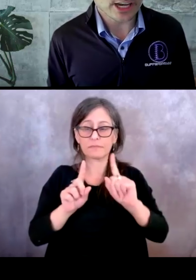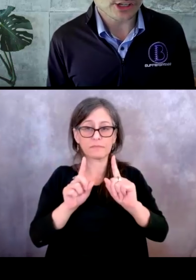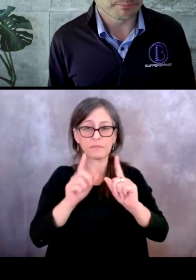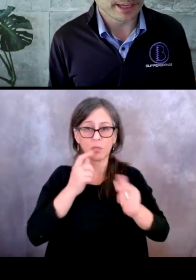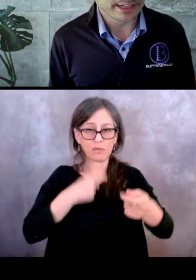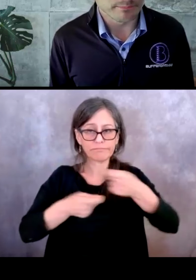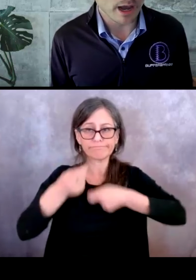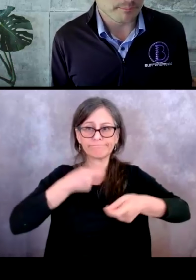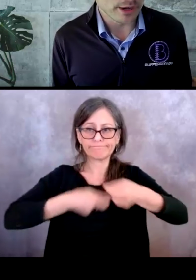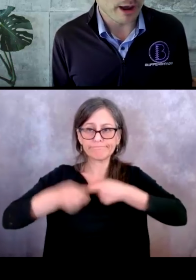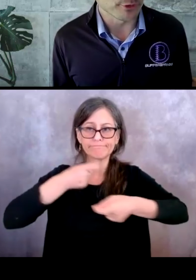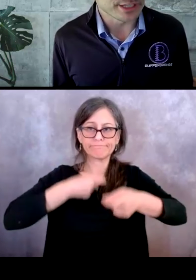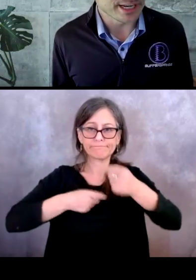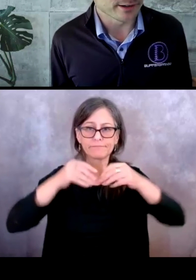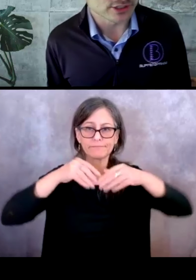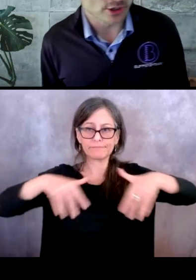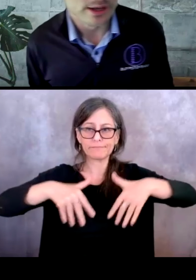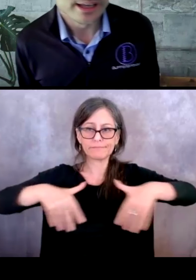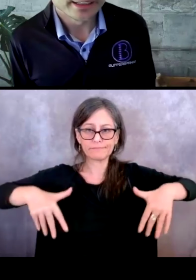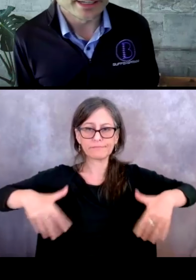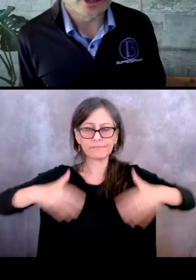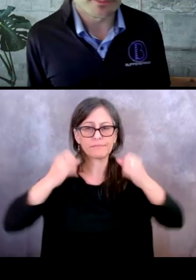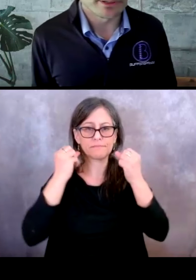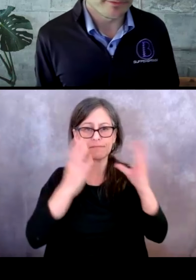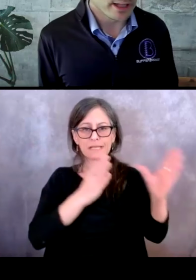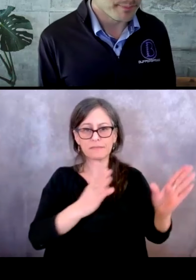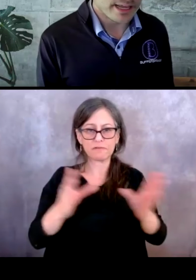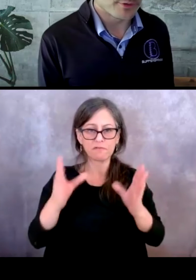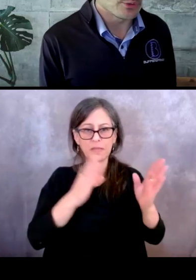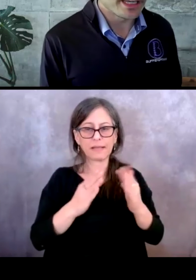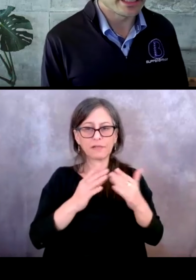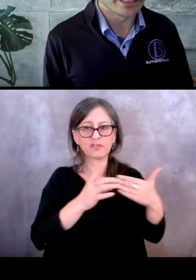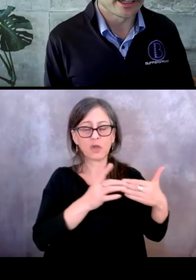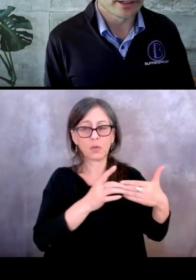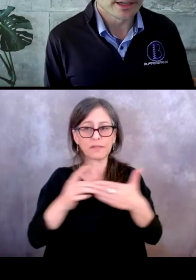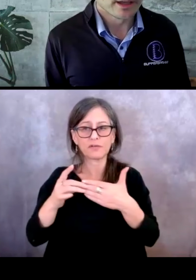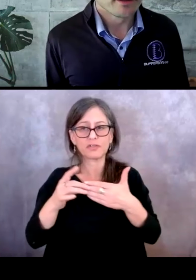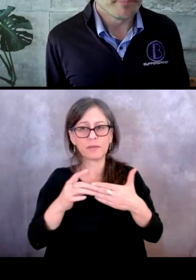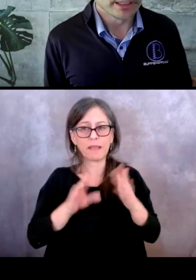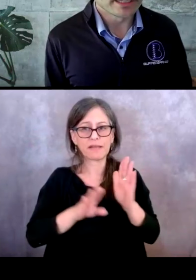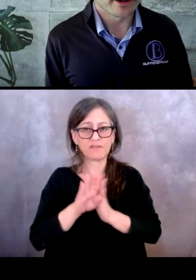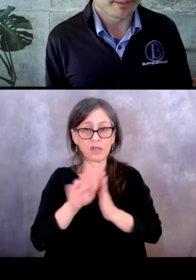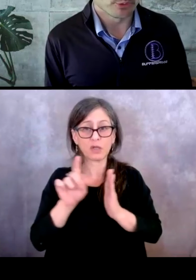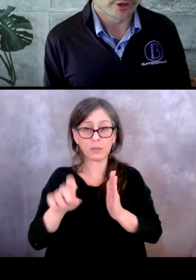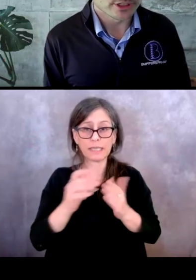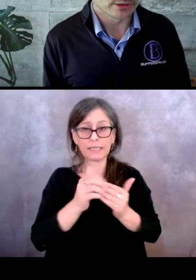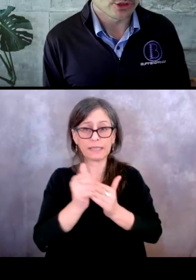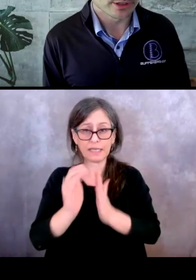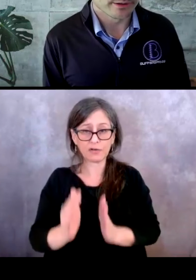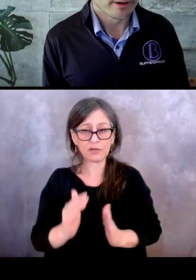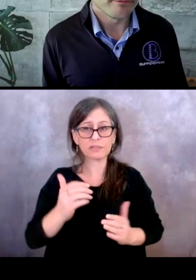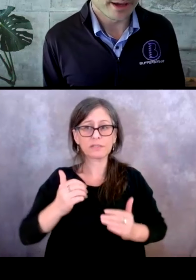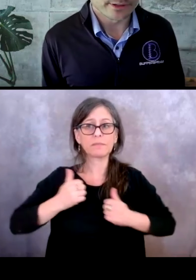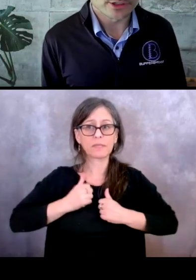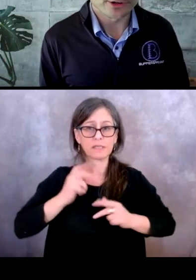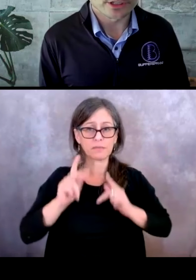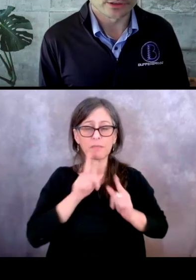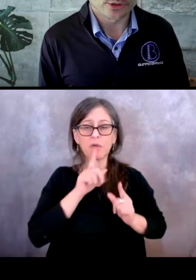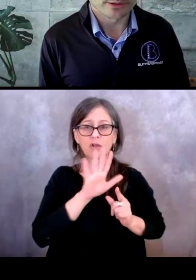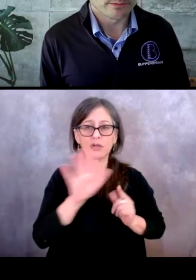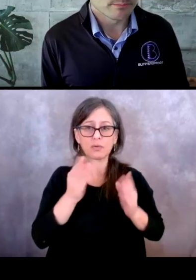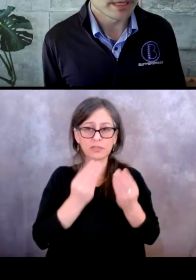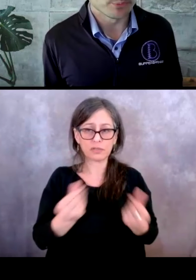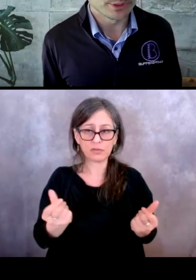have succession planning put out for years. So leadership and development, if you need leaders, military people are your solution. Veterans are